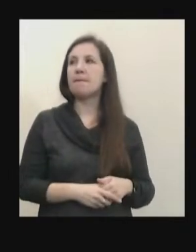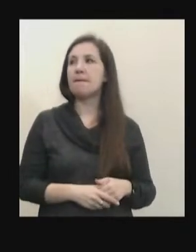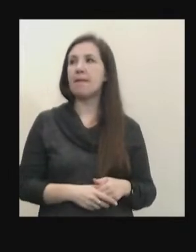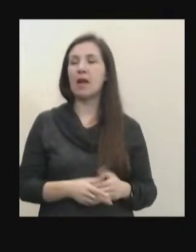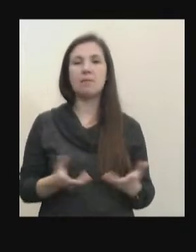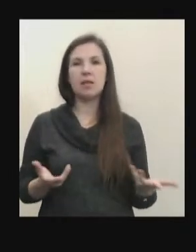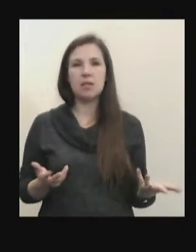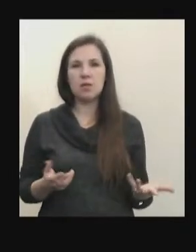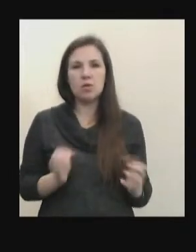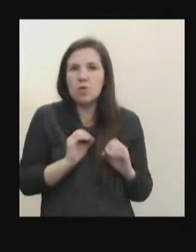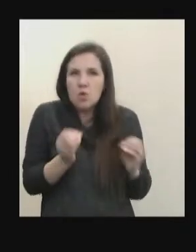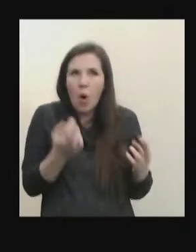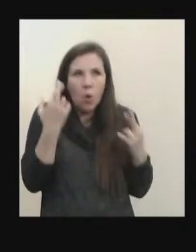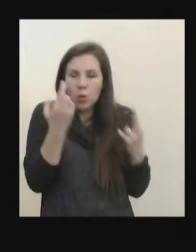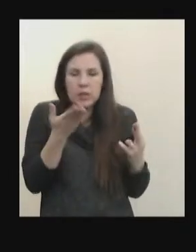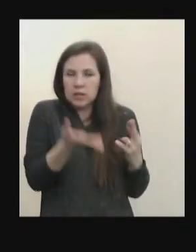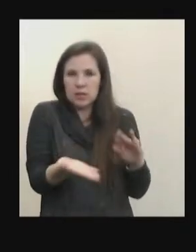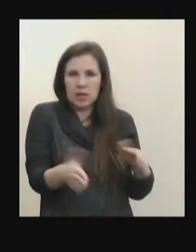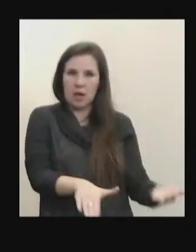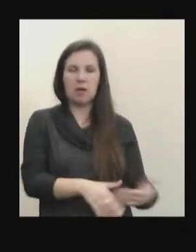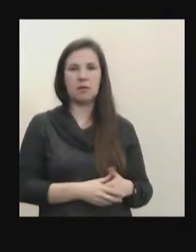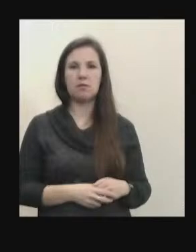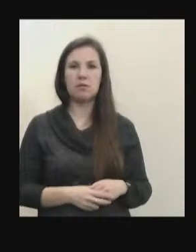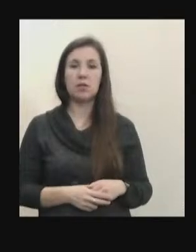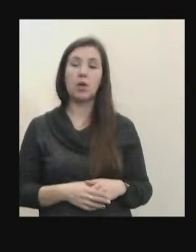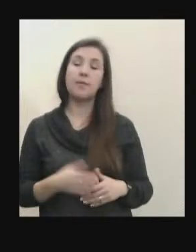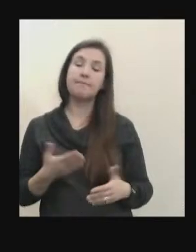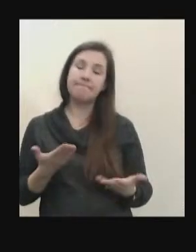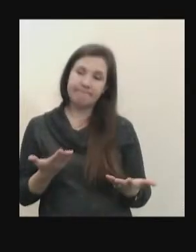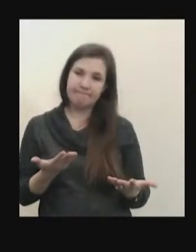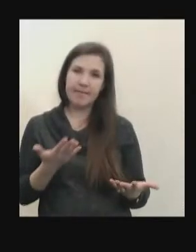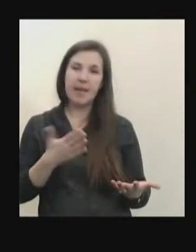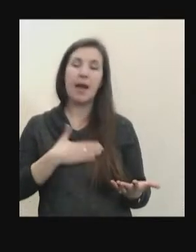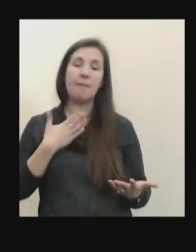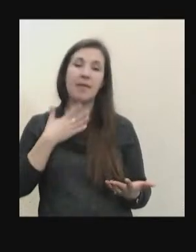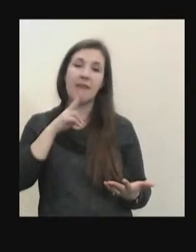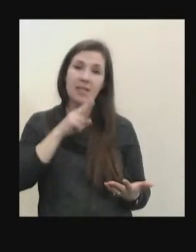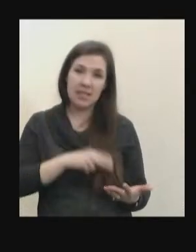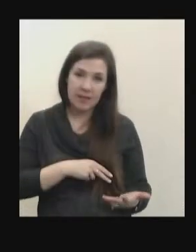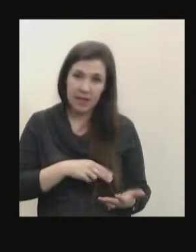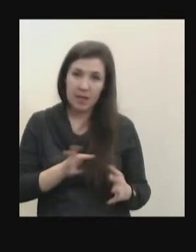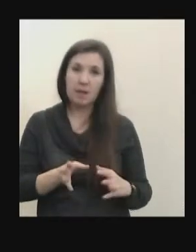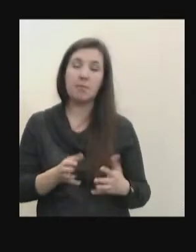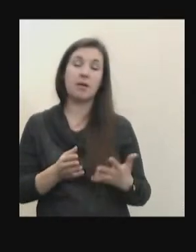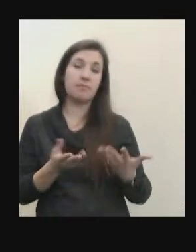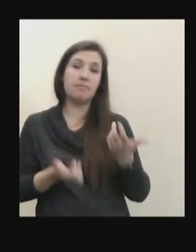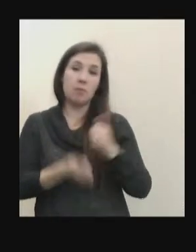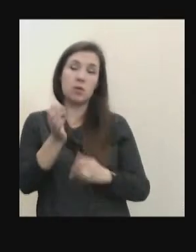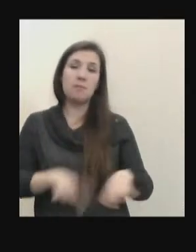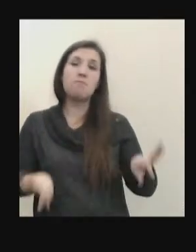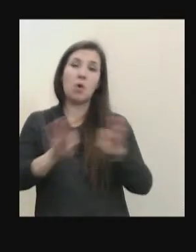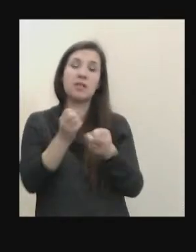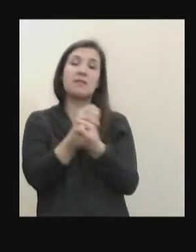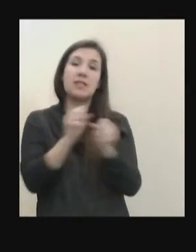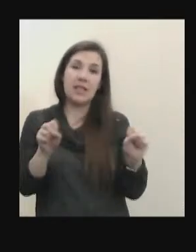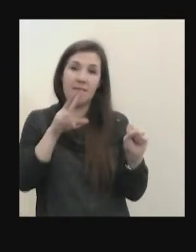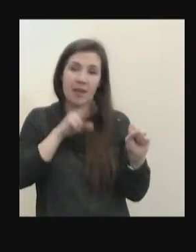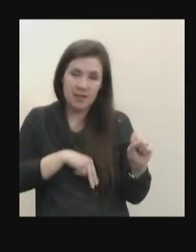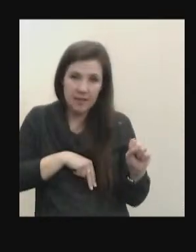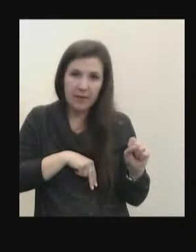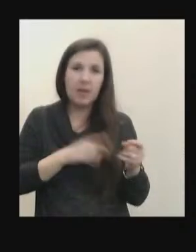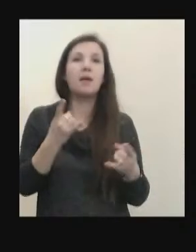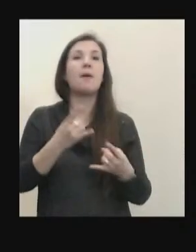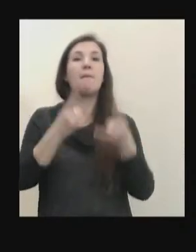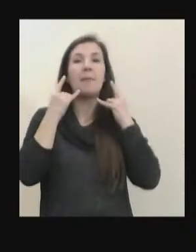unnecessary. I do wish you a very happy Thanksgiving, but most importantly, have a safe Thanksgiving. Wear masks when you're out in public.